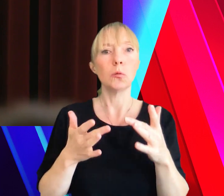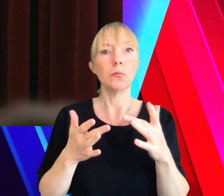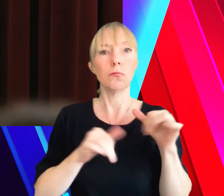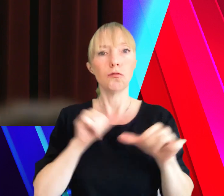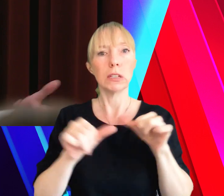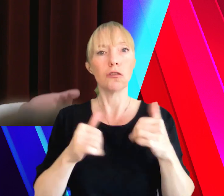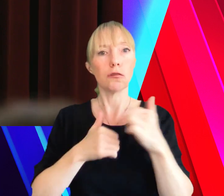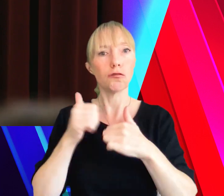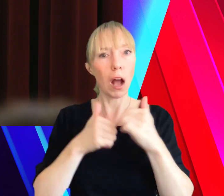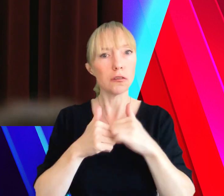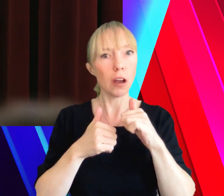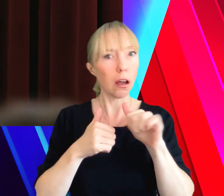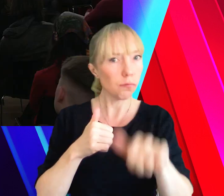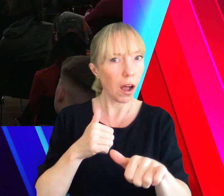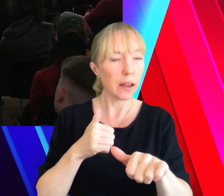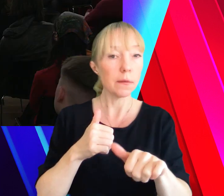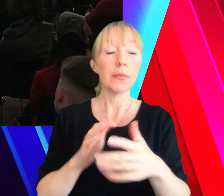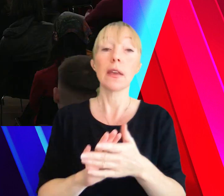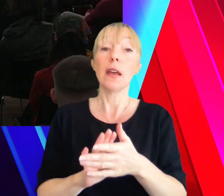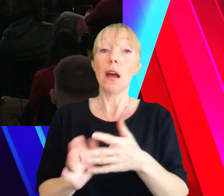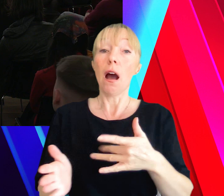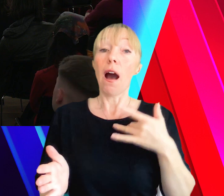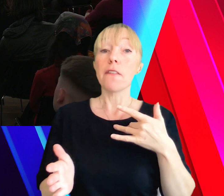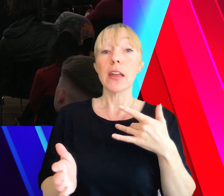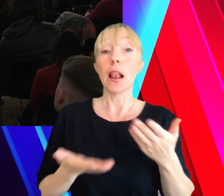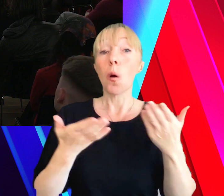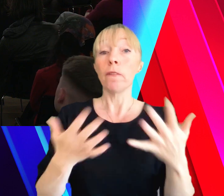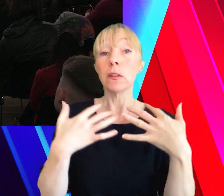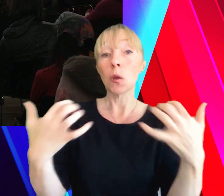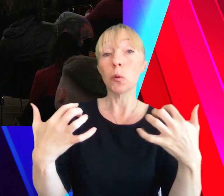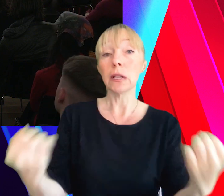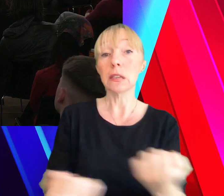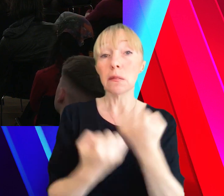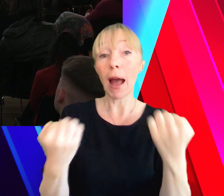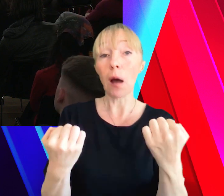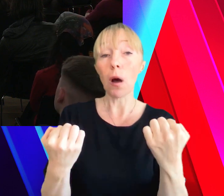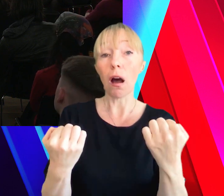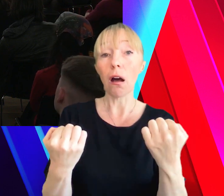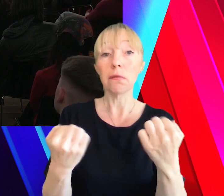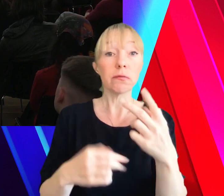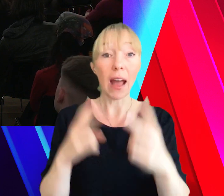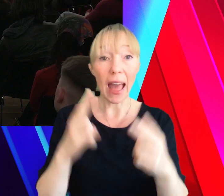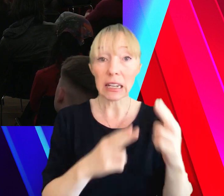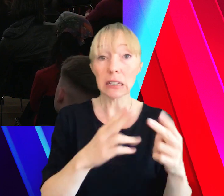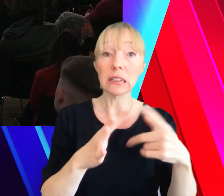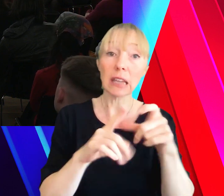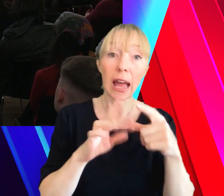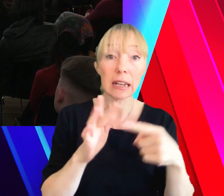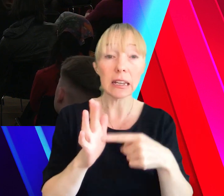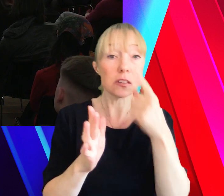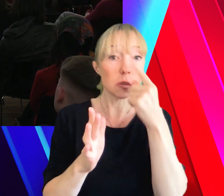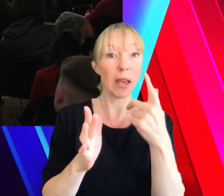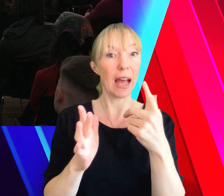to structure it in the same way, maybe. I feel like it offers the audience a lot of agency. For example, in